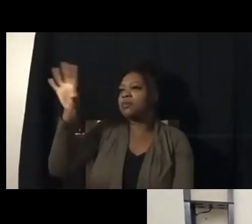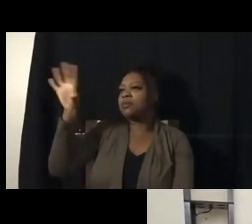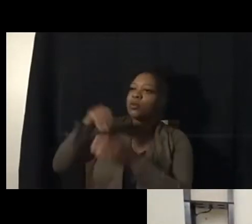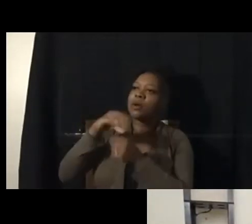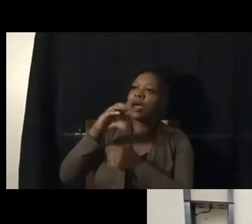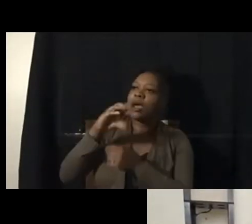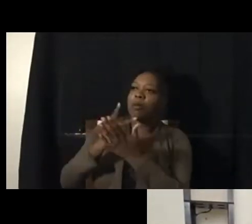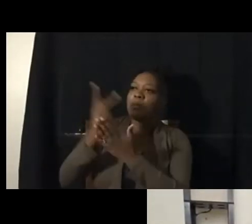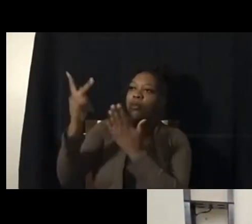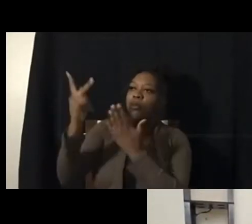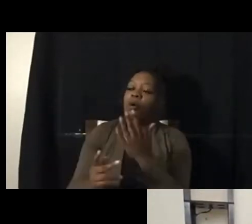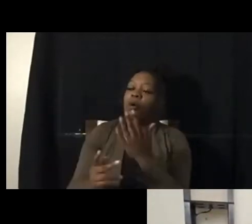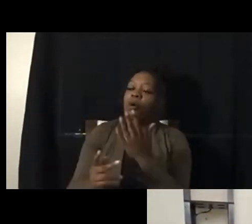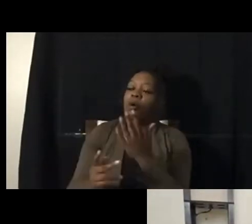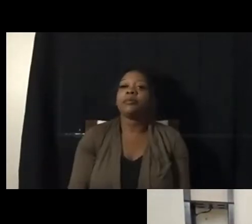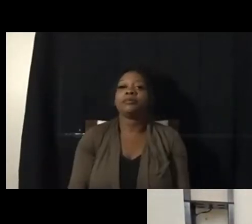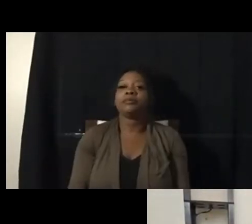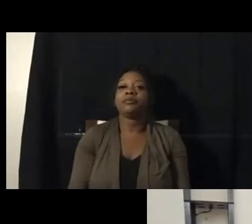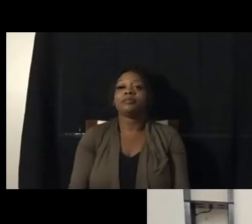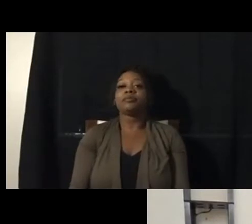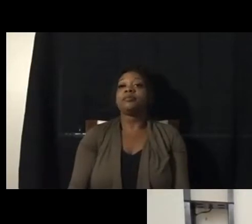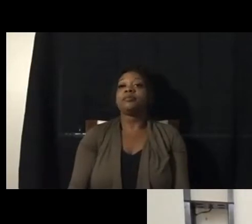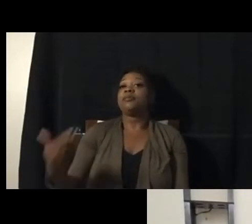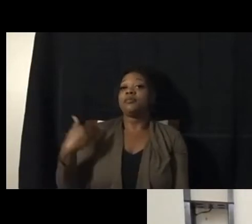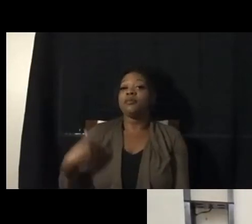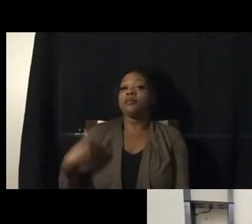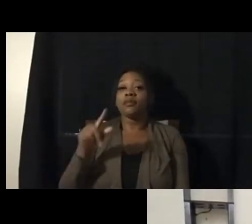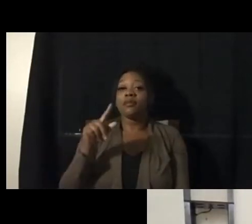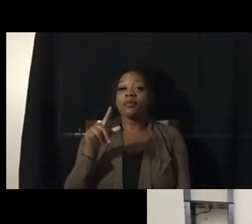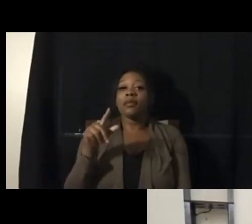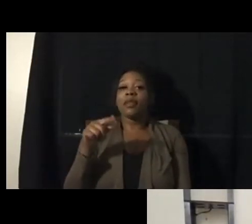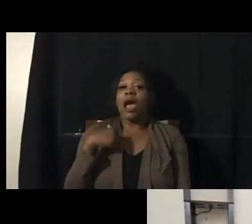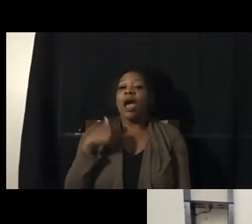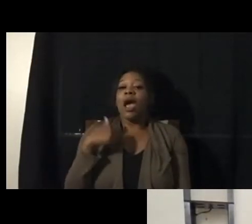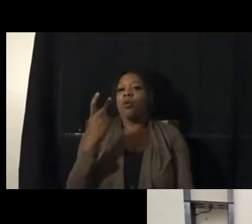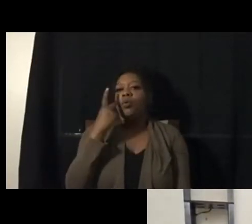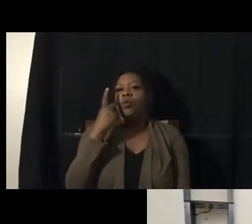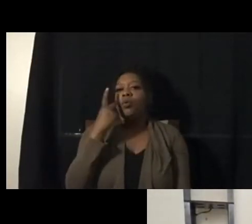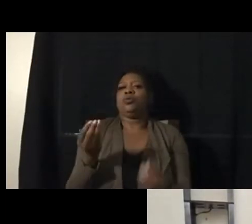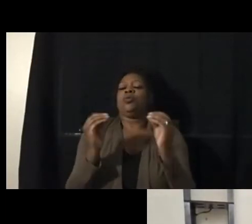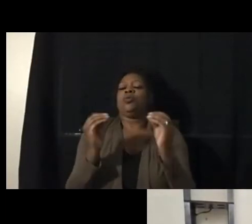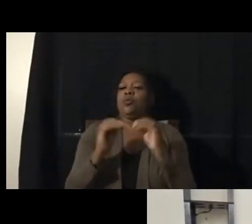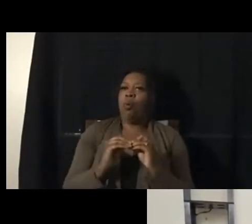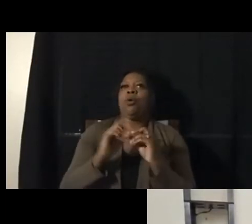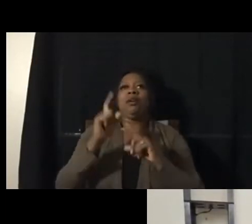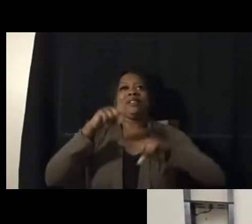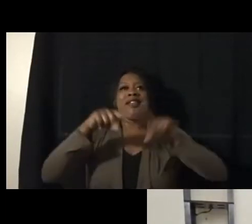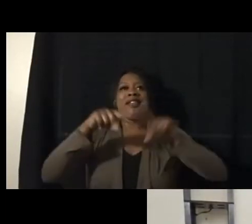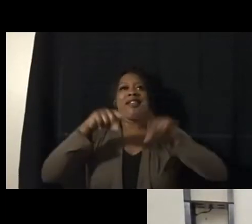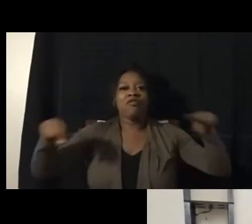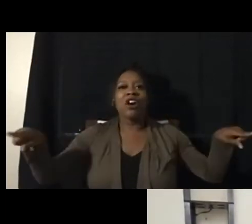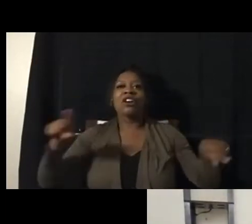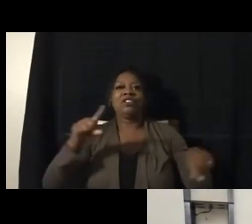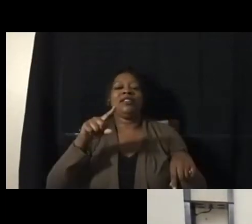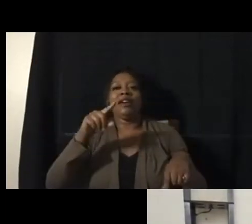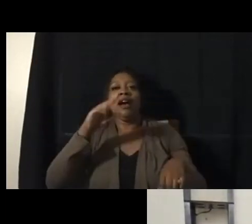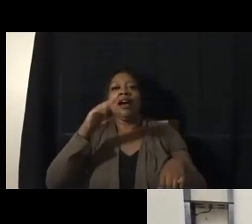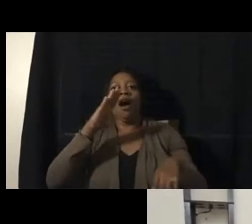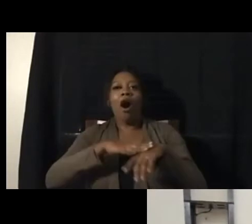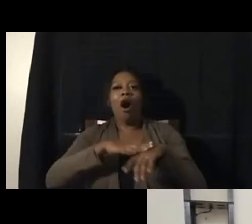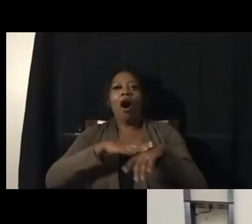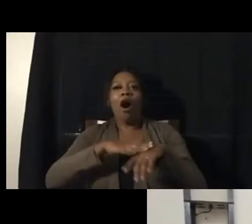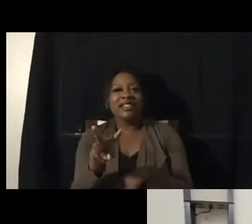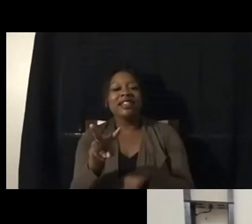I want to see, like, definitely more diverse characters in TV. Like, something that I've always said is,